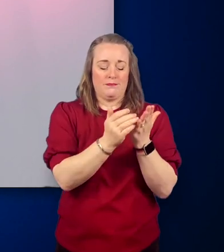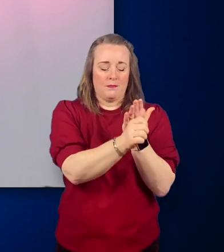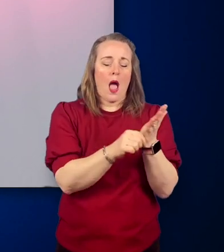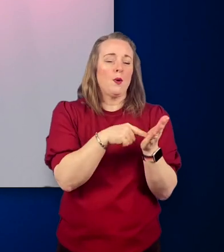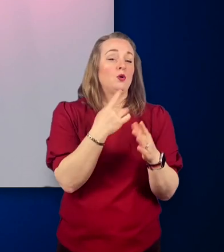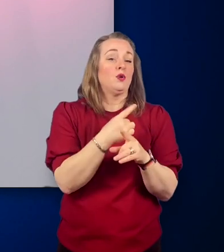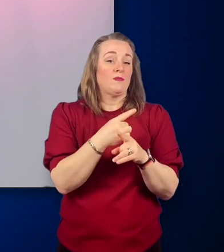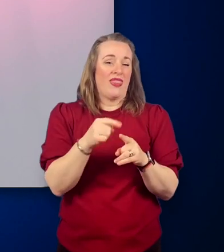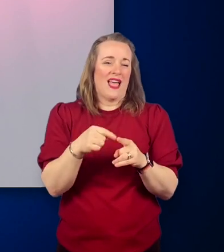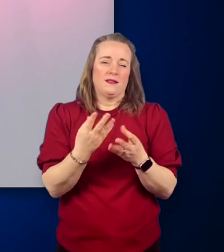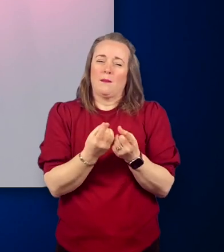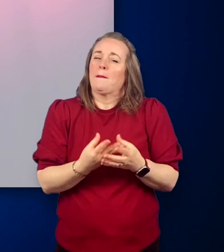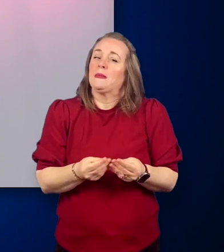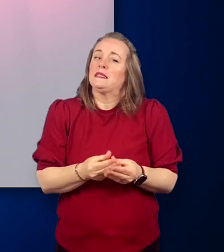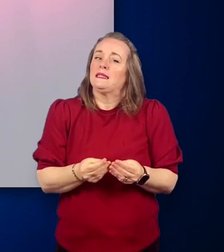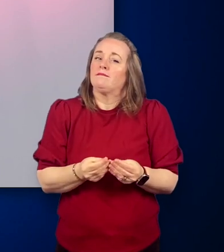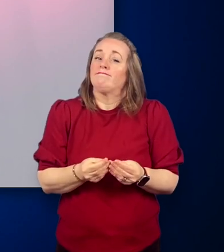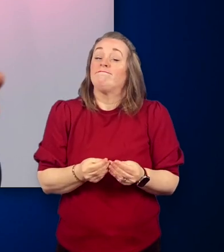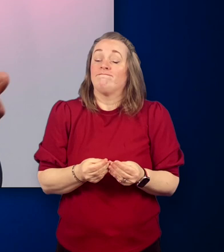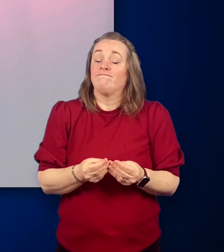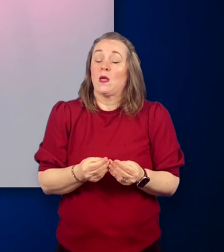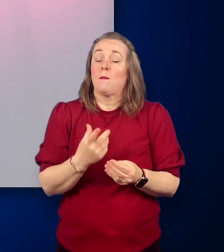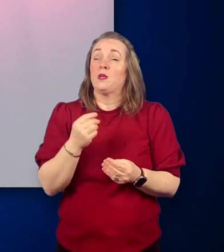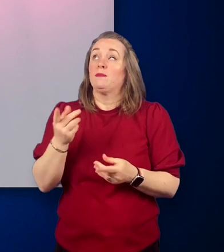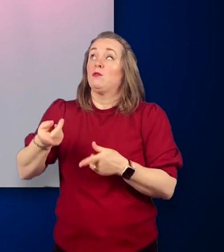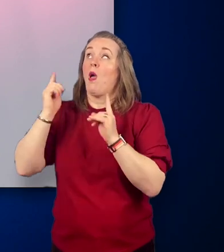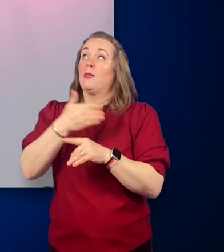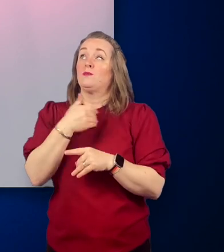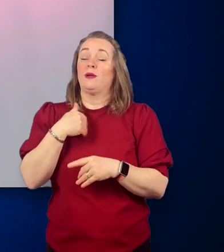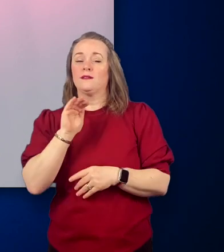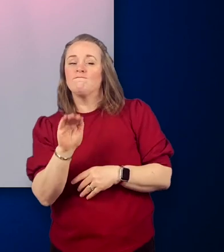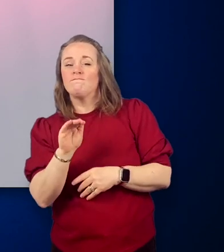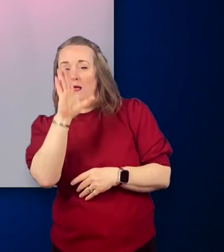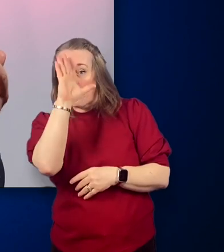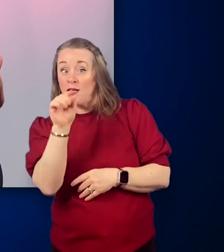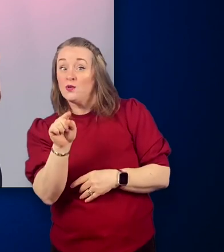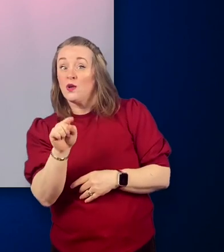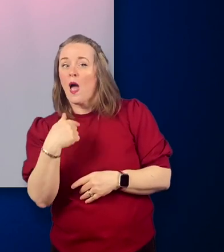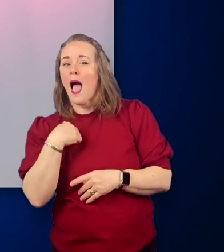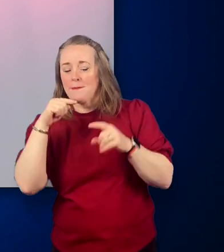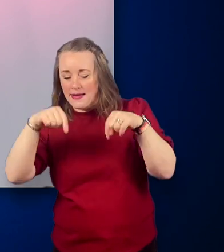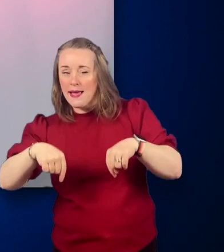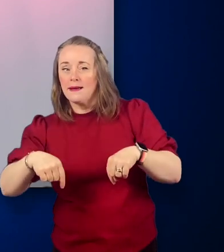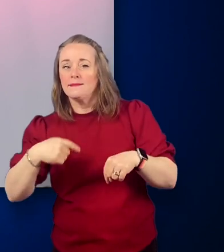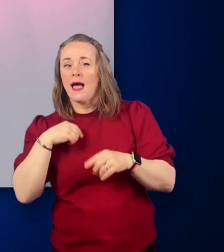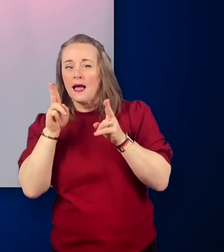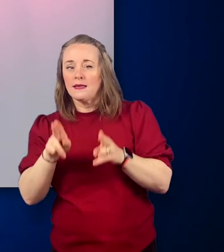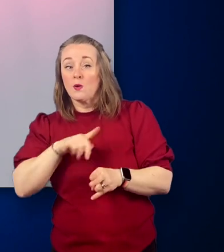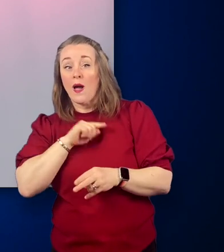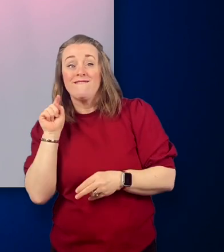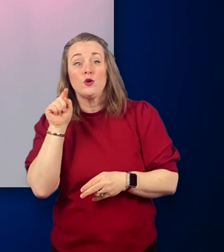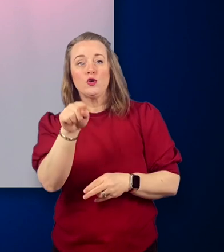And God's saying to you this morning, I'm here. I died for you.